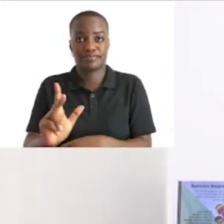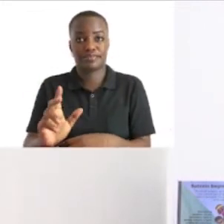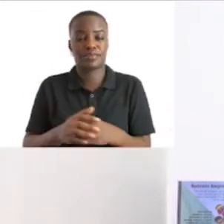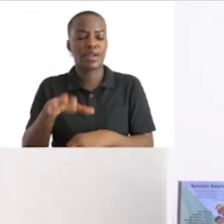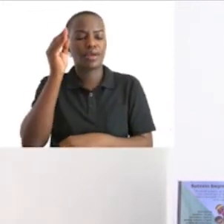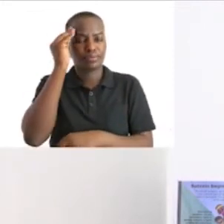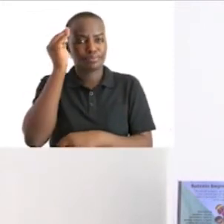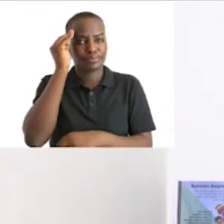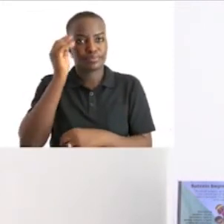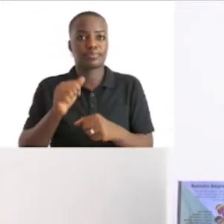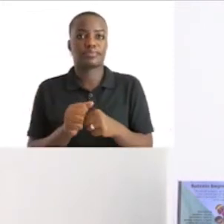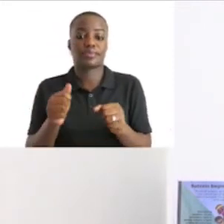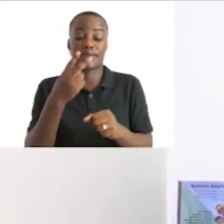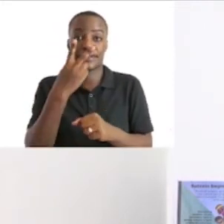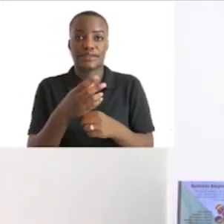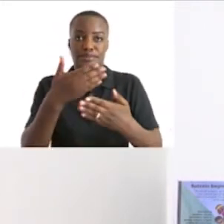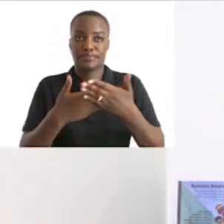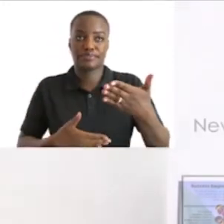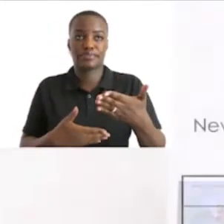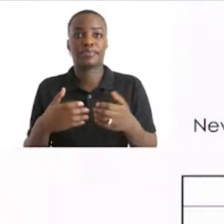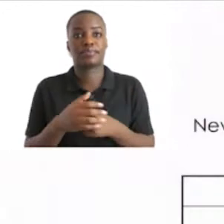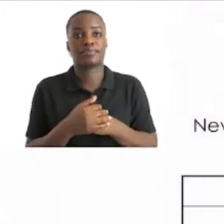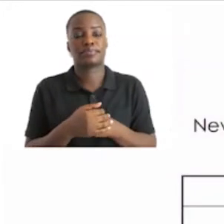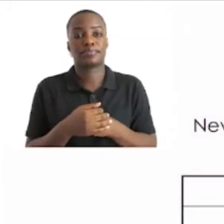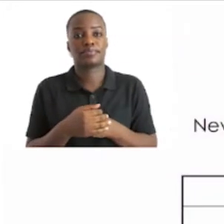know this, let's go back into our exercise.